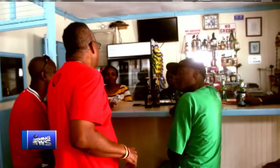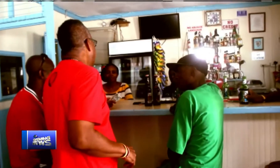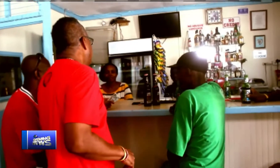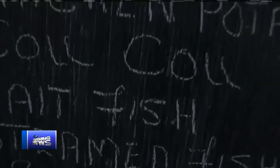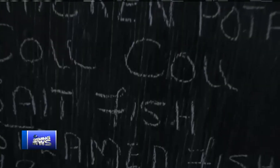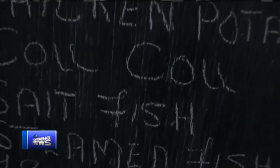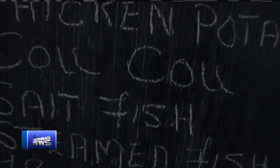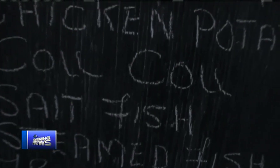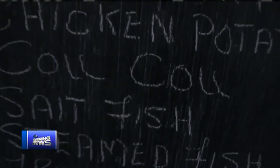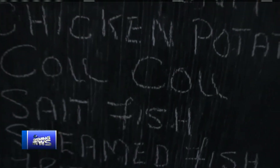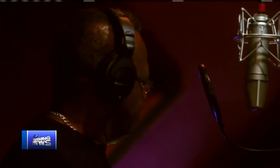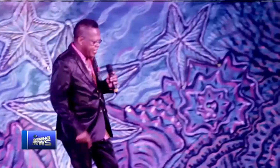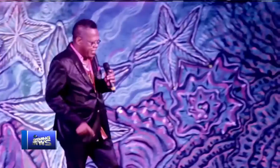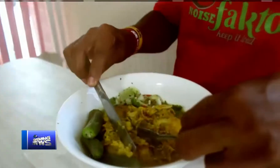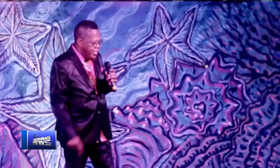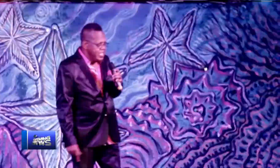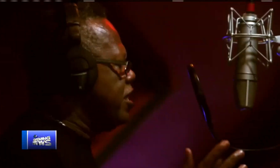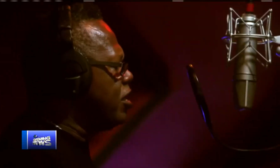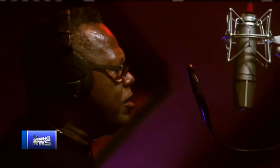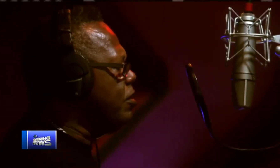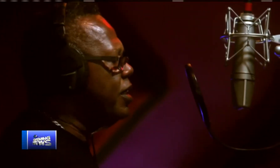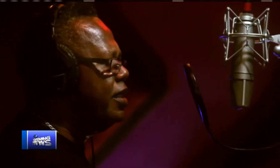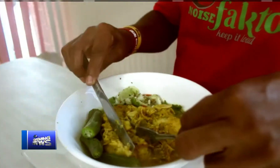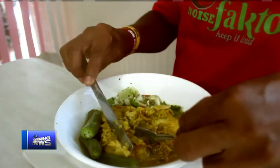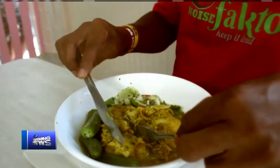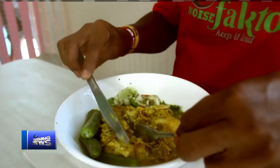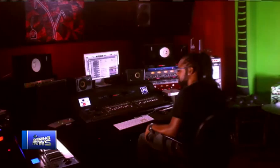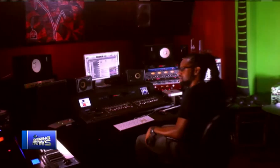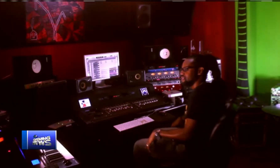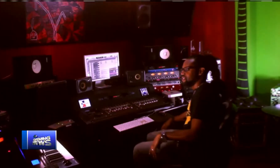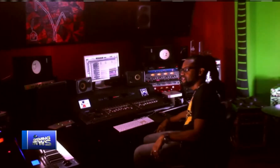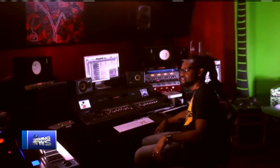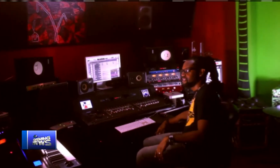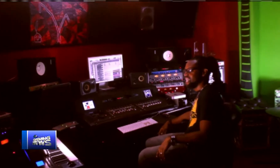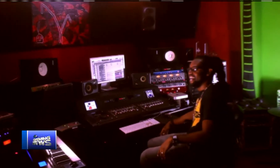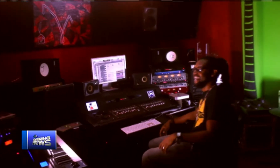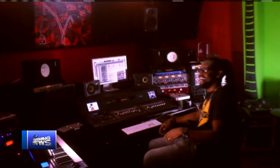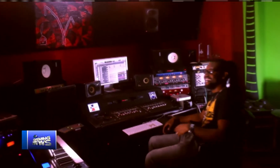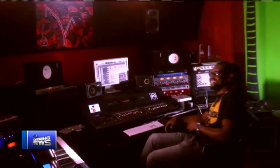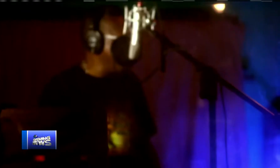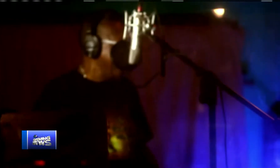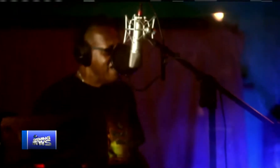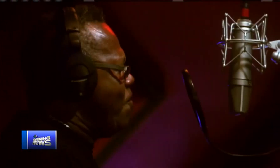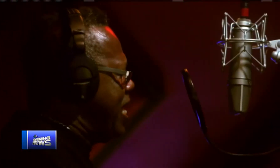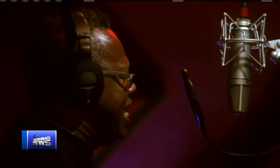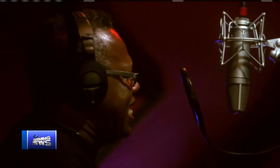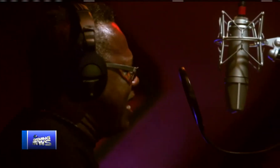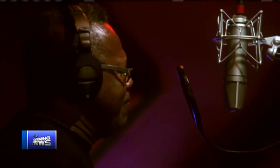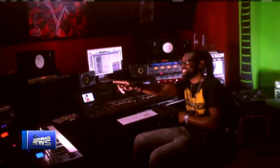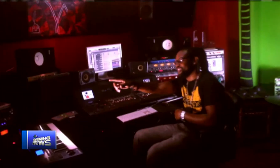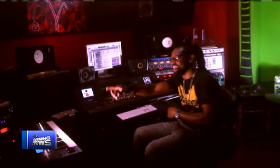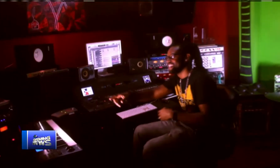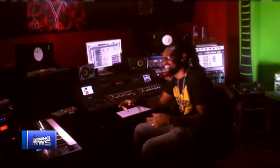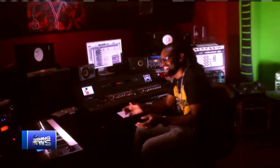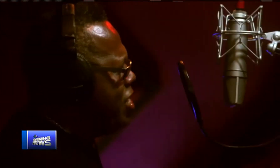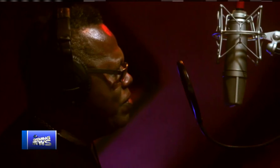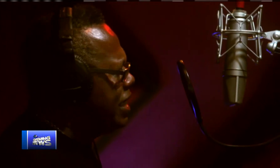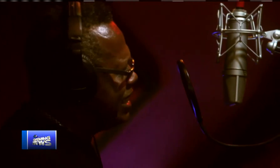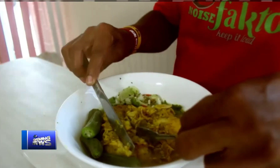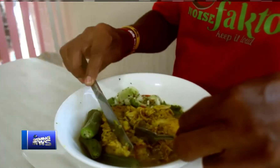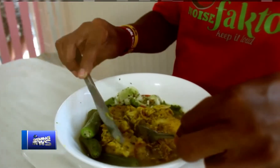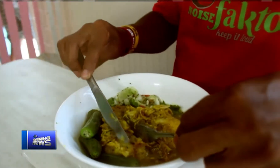corporate communication specialist at the National Cultural Foundation, Simone Codrington. Burke, who hails from the Super Gladiators Calypso